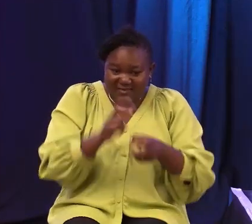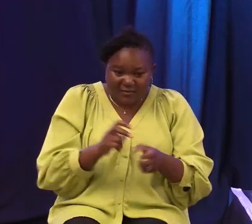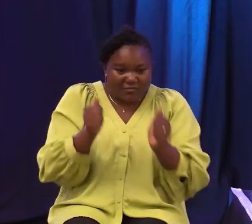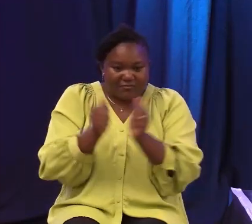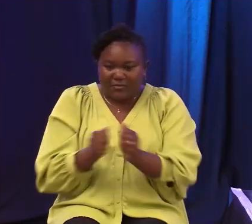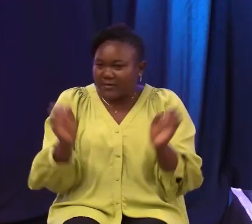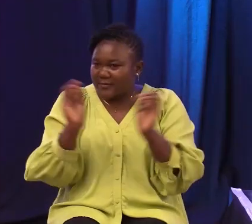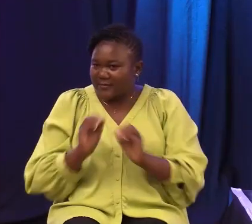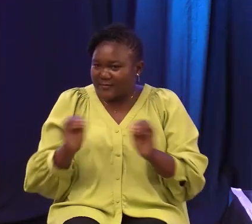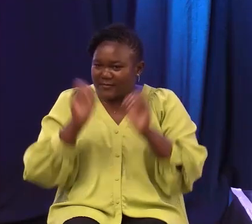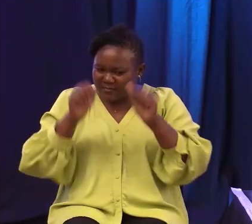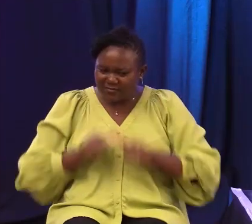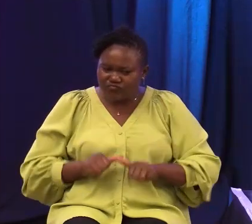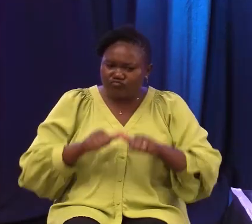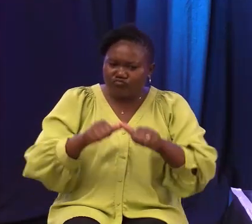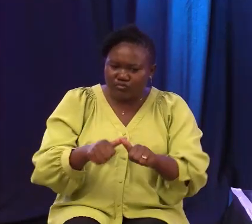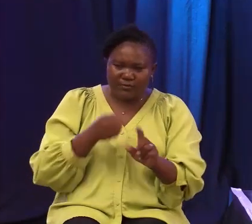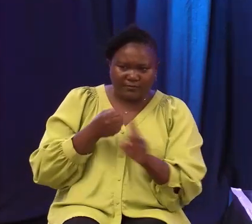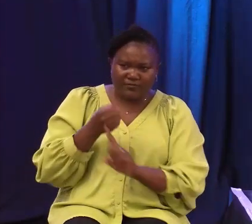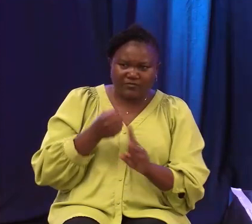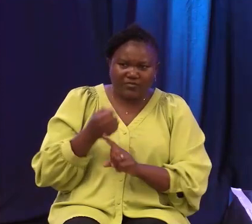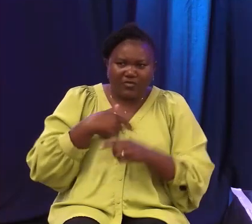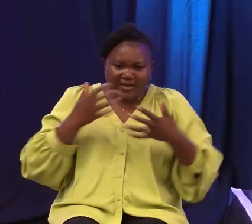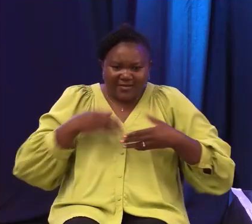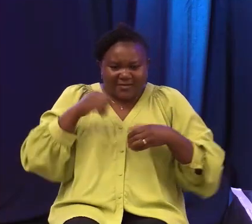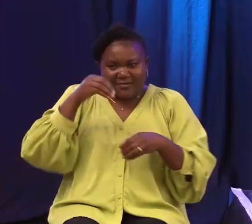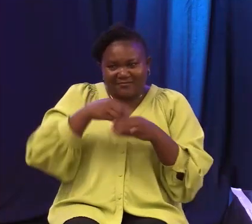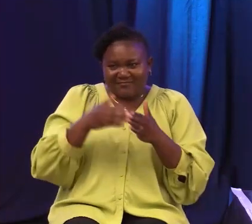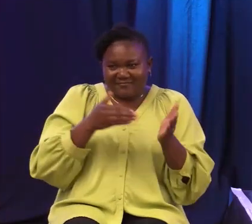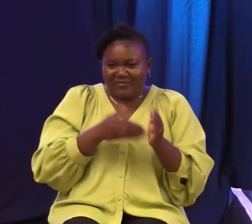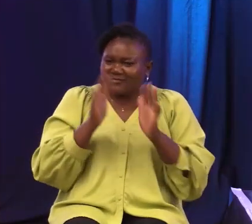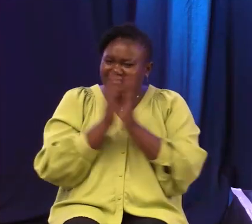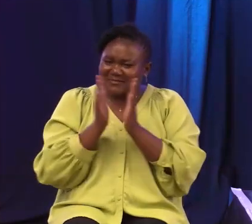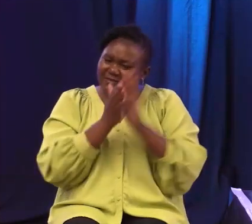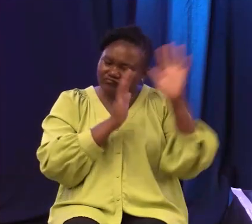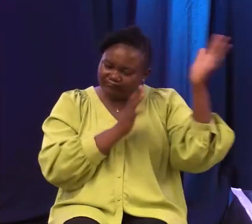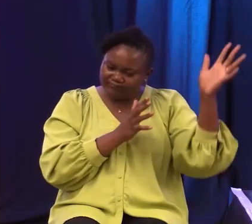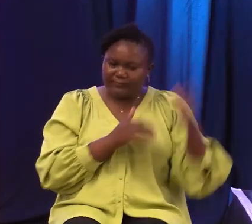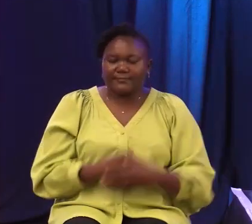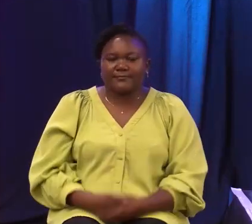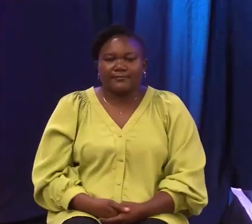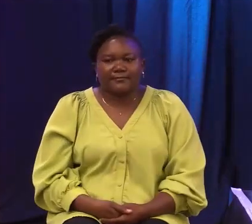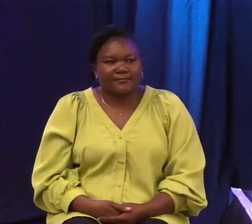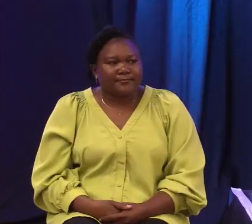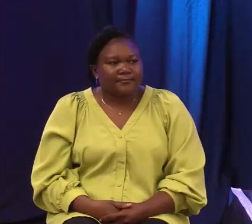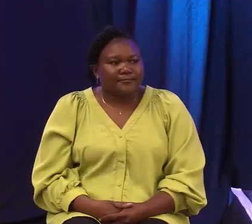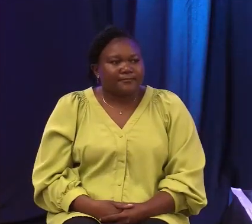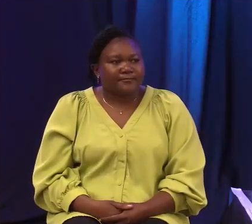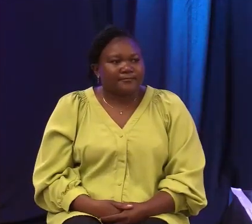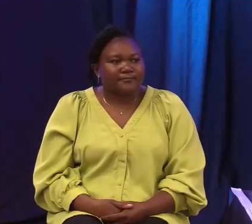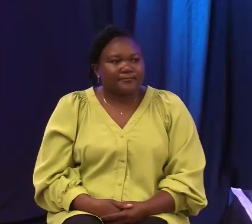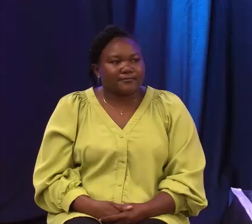disability. Continue being a fighter, and we're truly honored to have you here today. Can we please give her a round of applause?